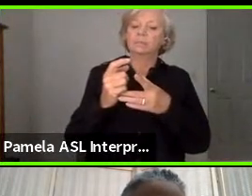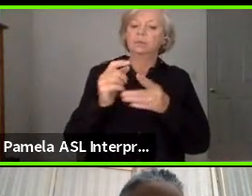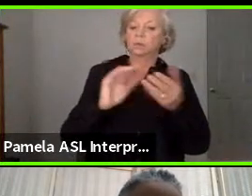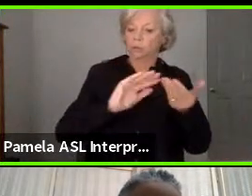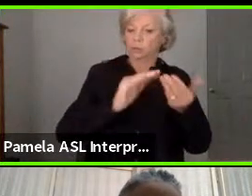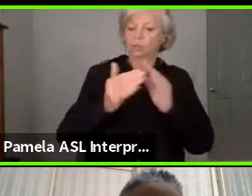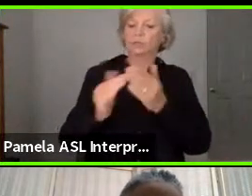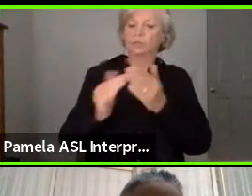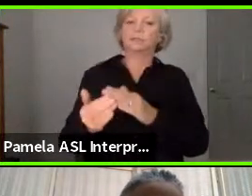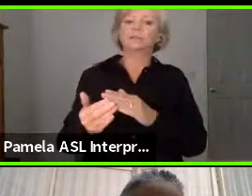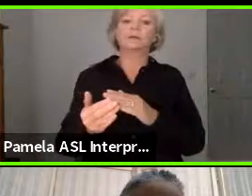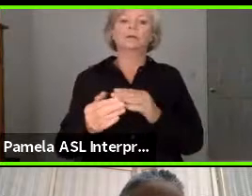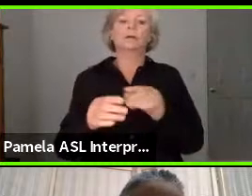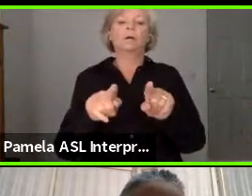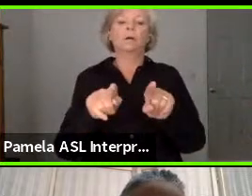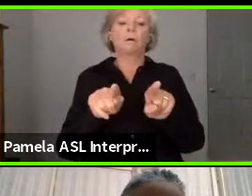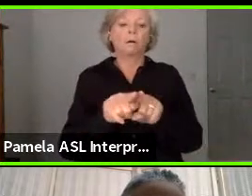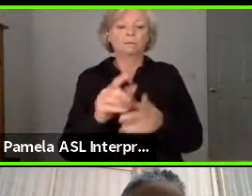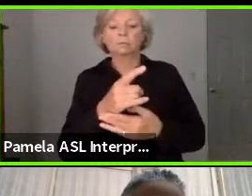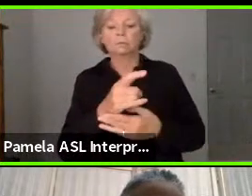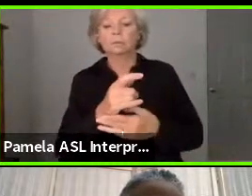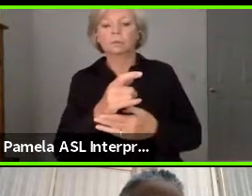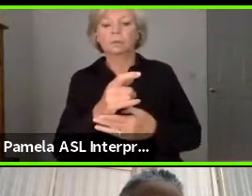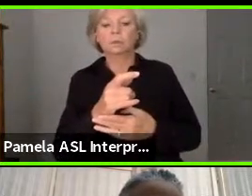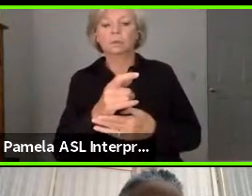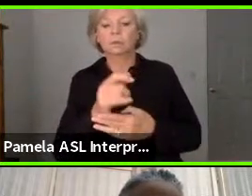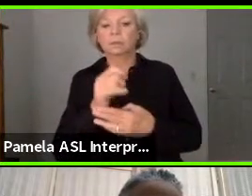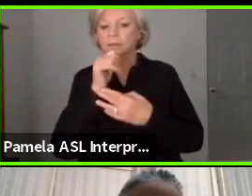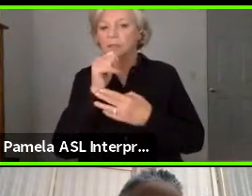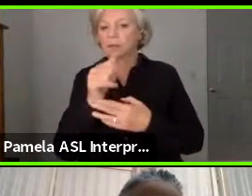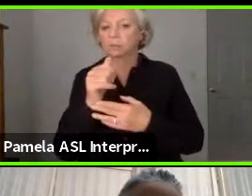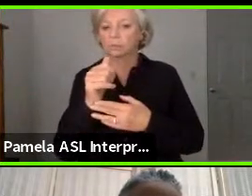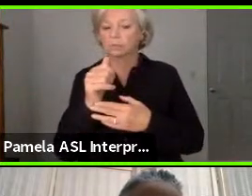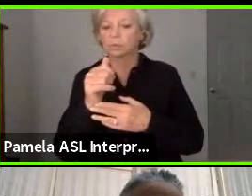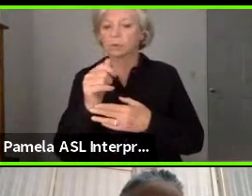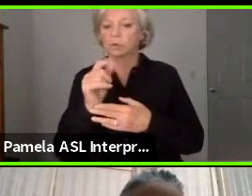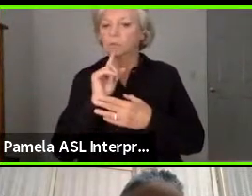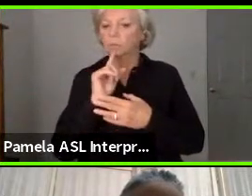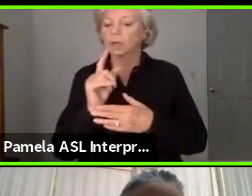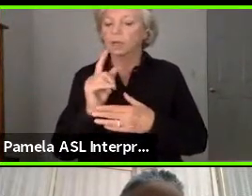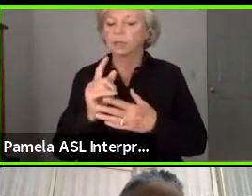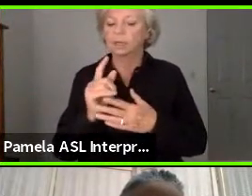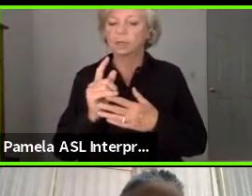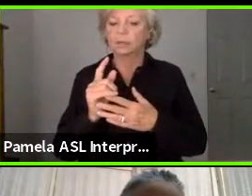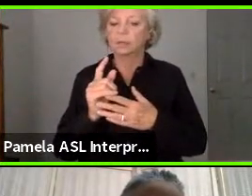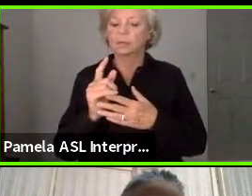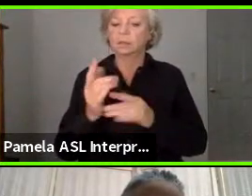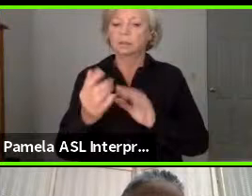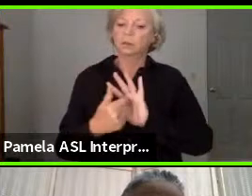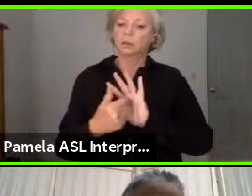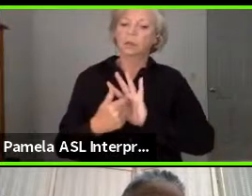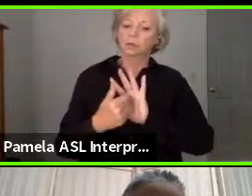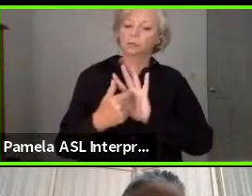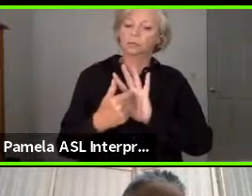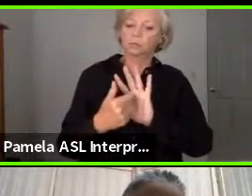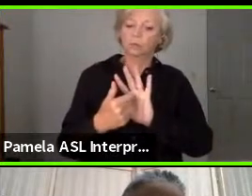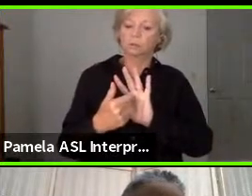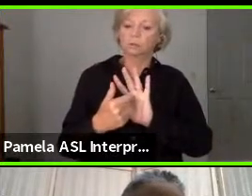County, because they're just not really, you know, showing that they,